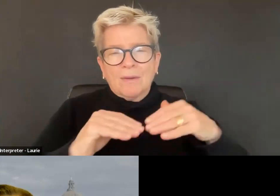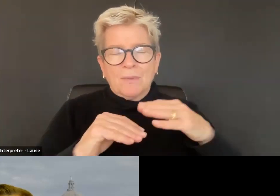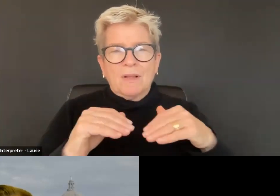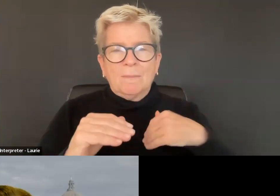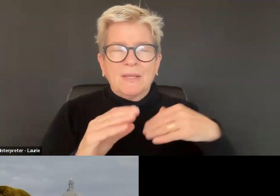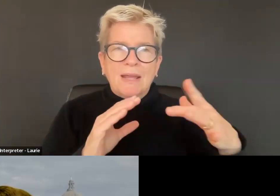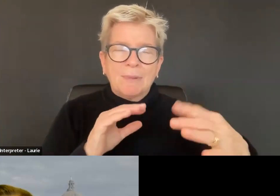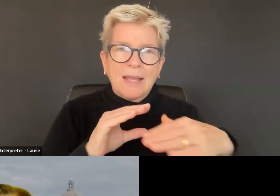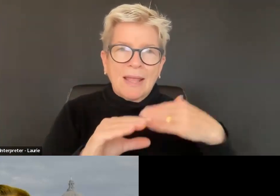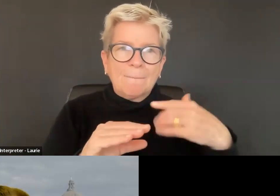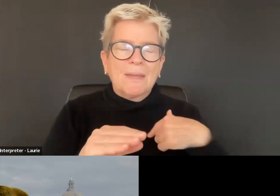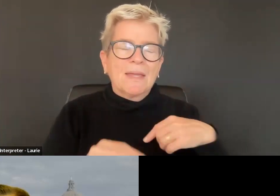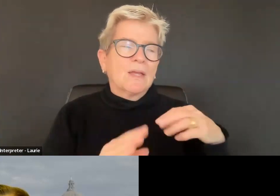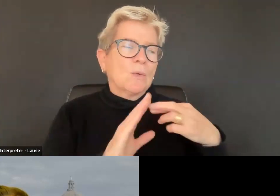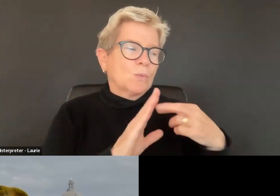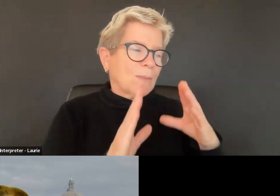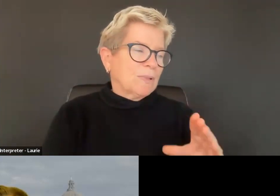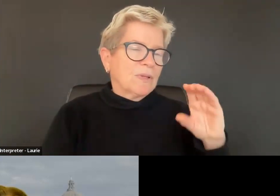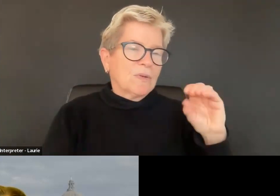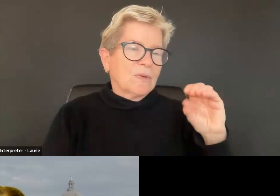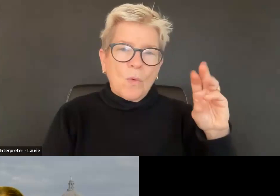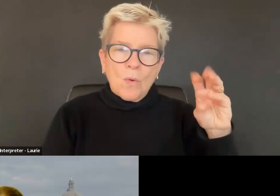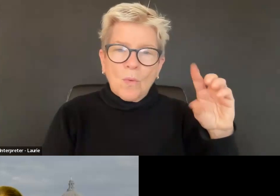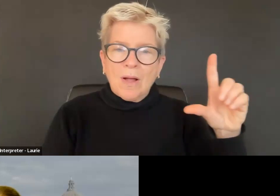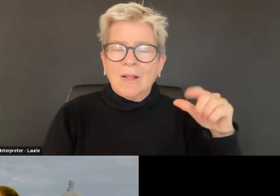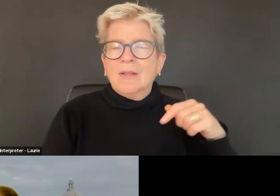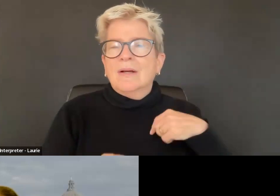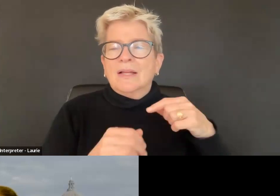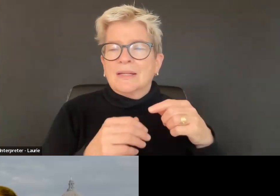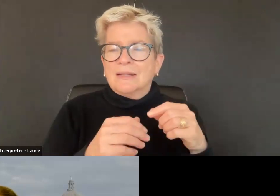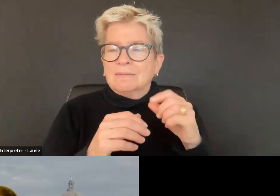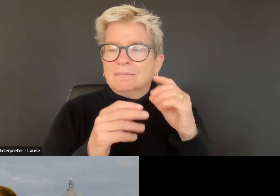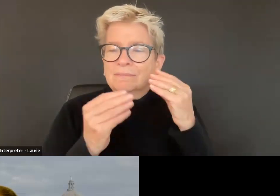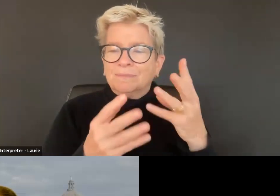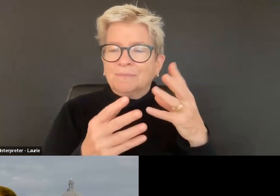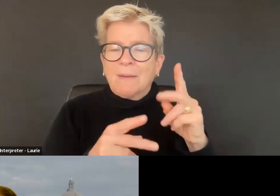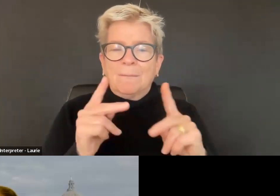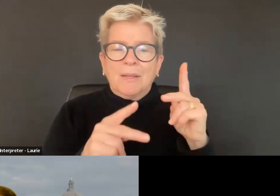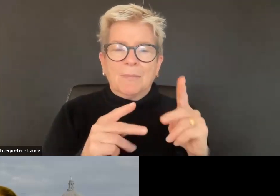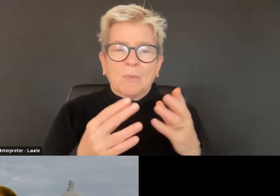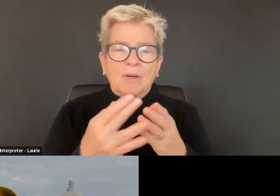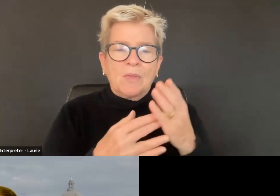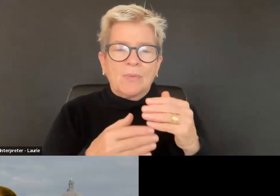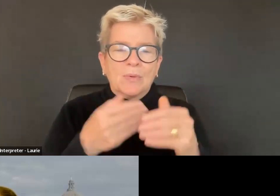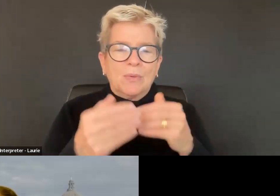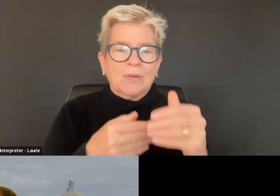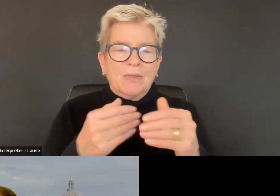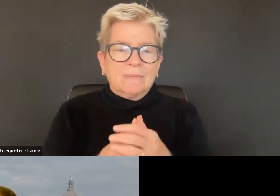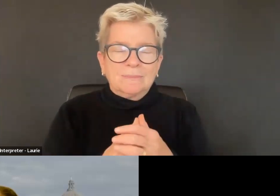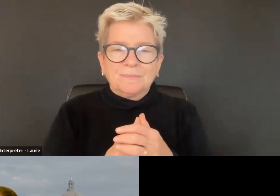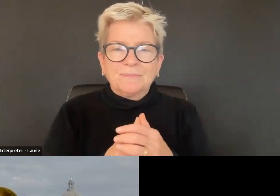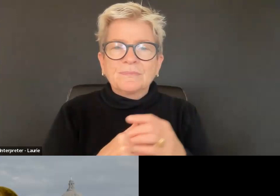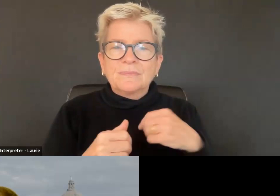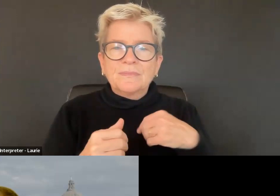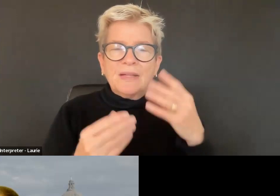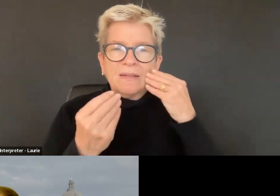emailing me, Representative Orwell, keeping everyone in the group as things move forward. And we'll try to come up with the process that we can provide as much information and update